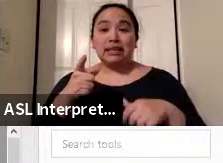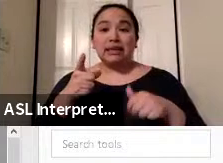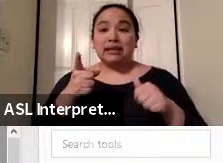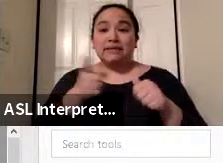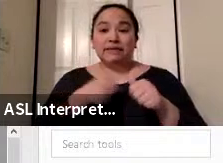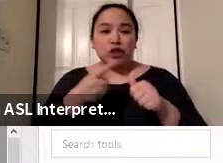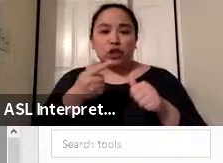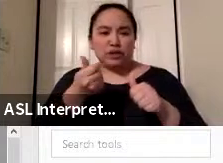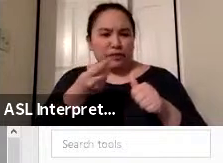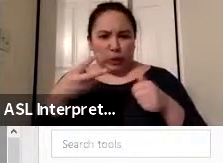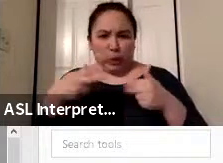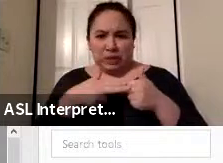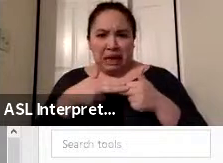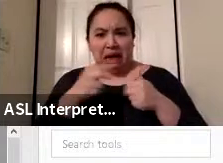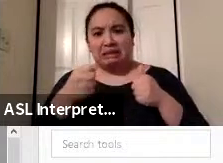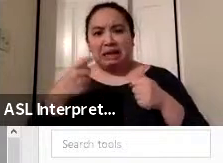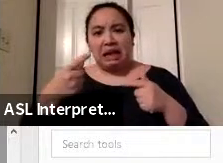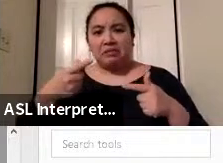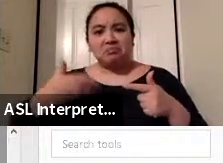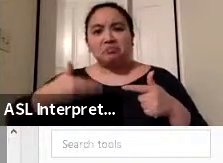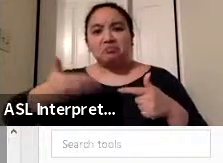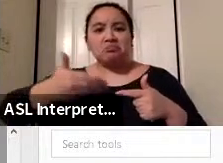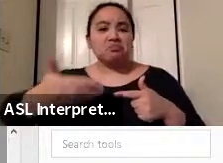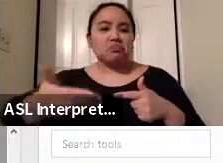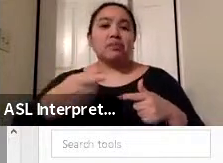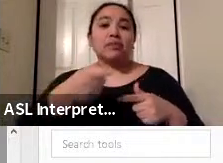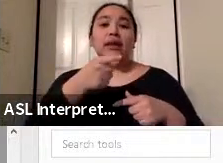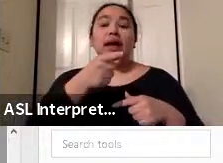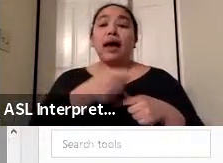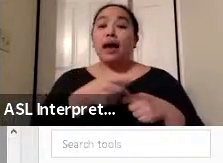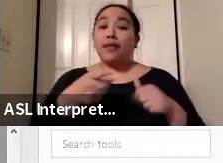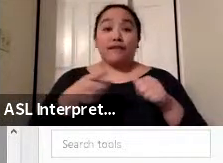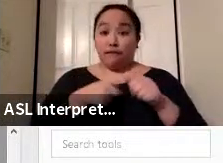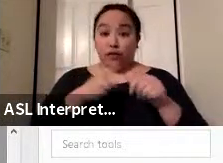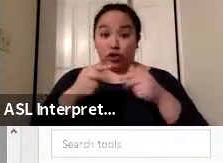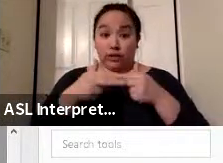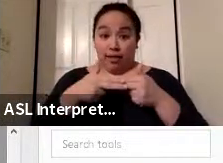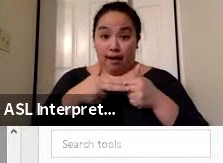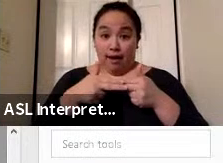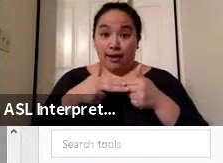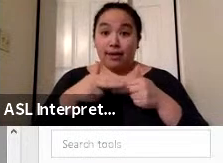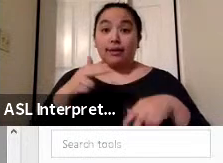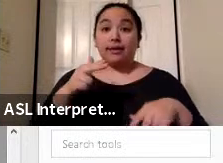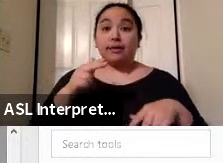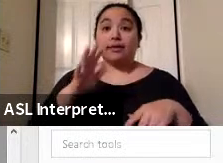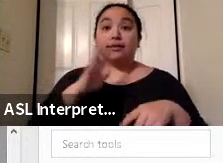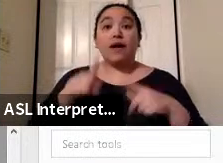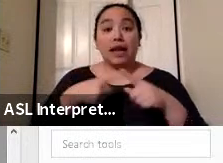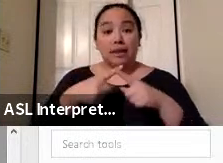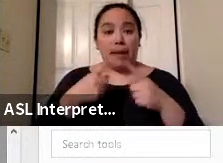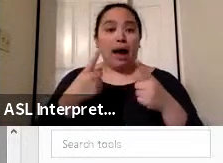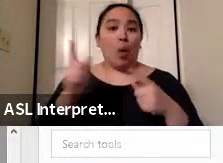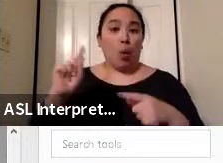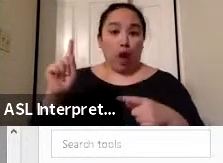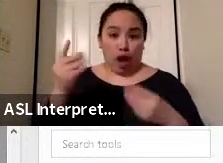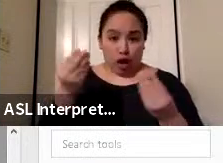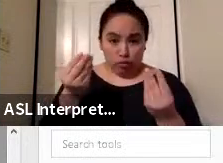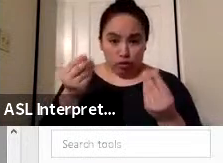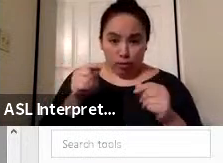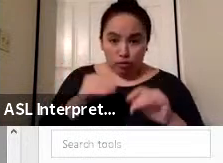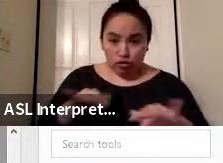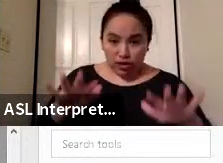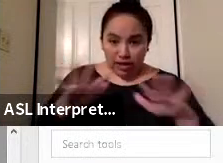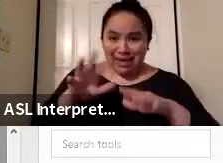9 slides. We can go pretty quick. The first slide just is the context of where the property is located within